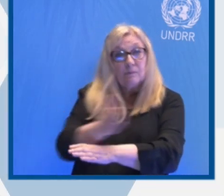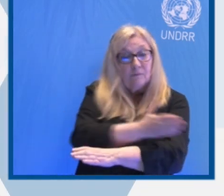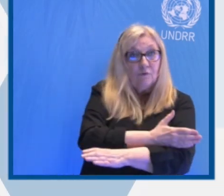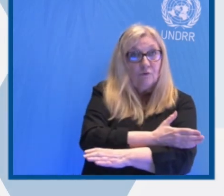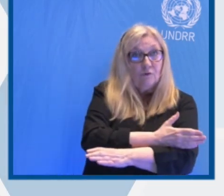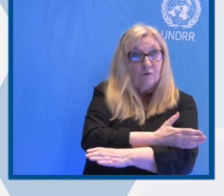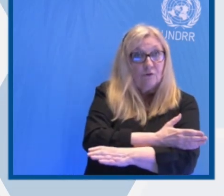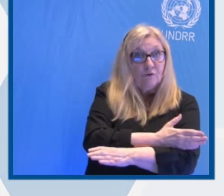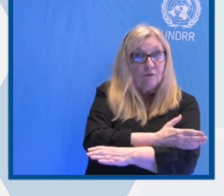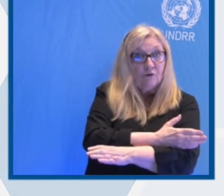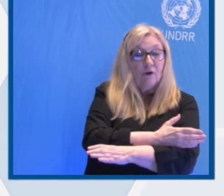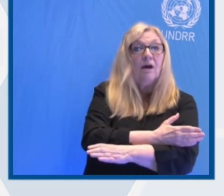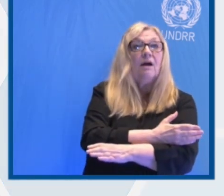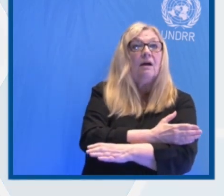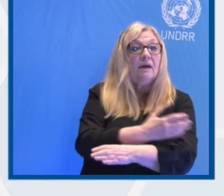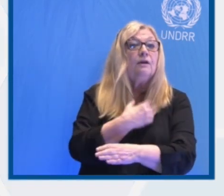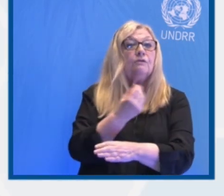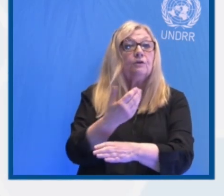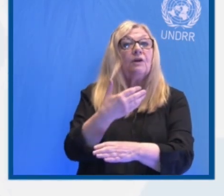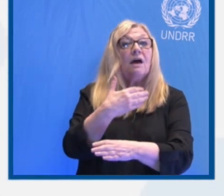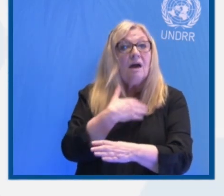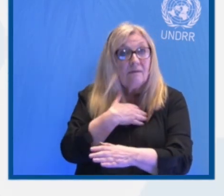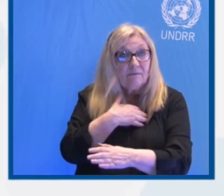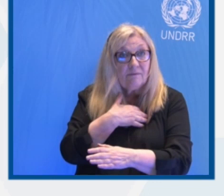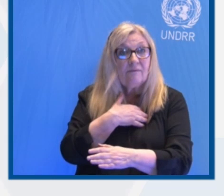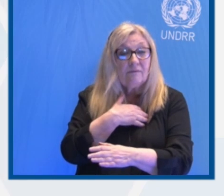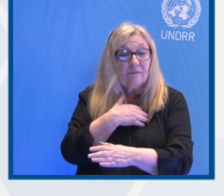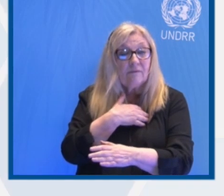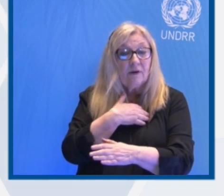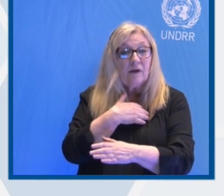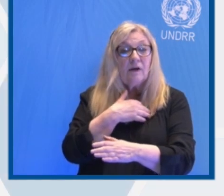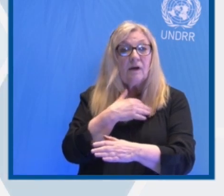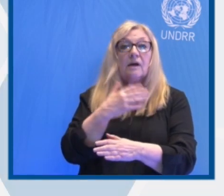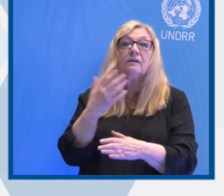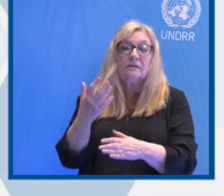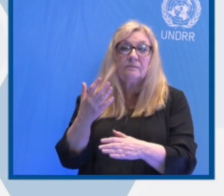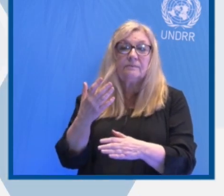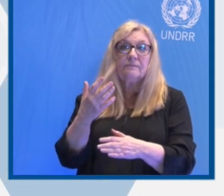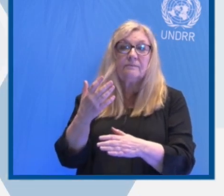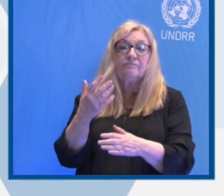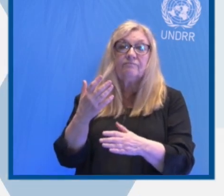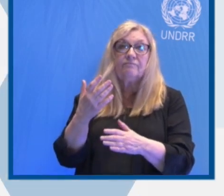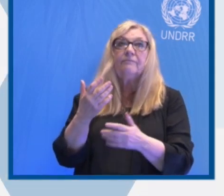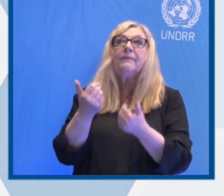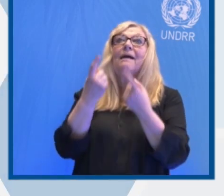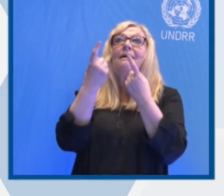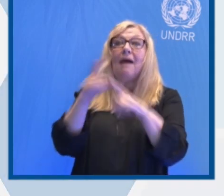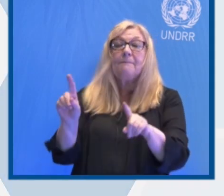and bring the resources that we have to bear to reduce the impact of the disasters that will inevitably